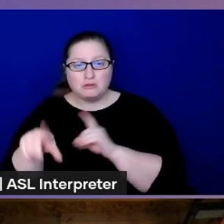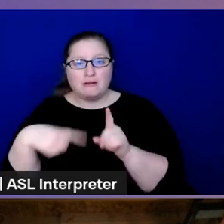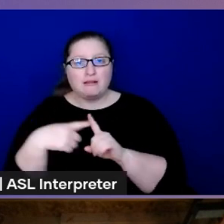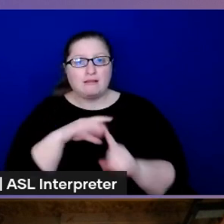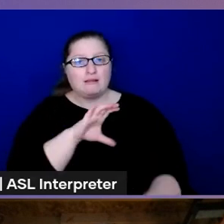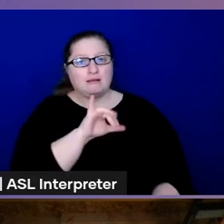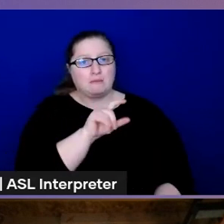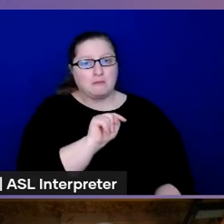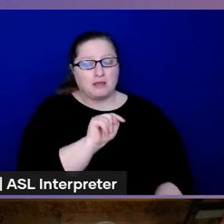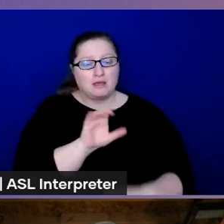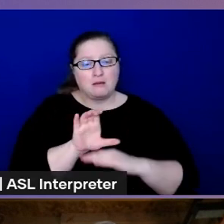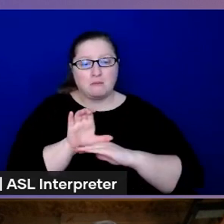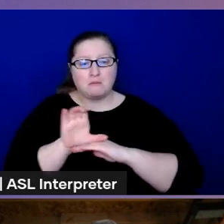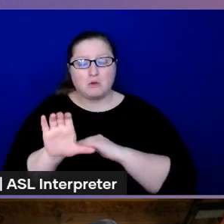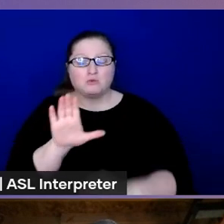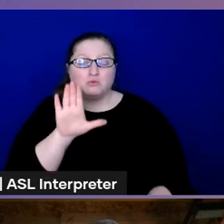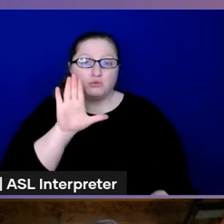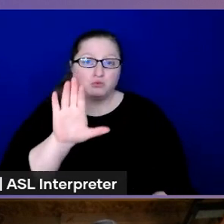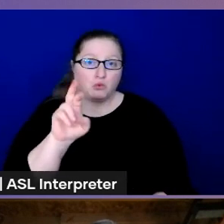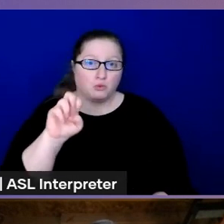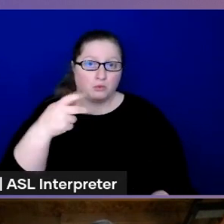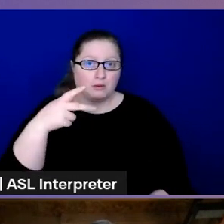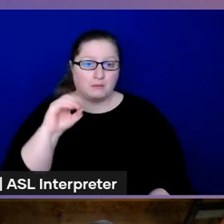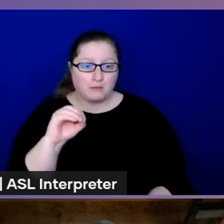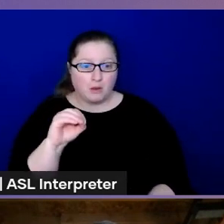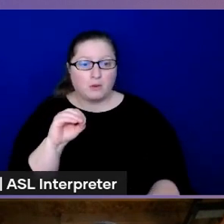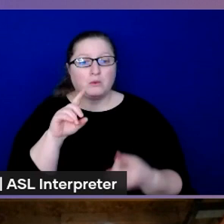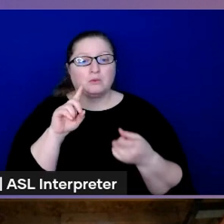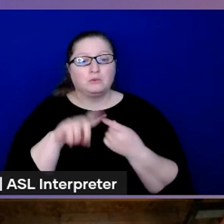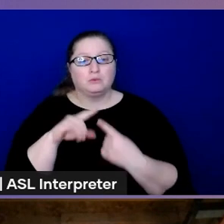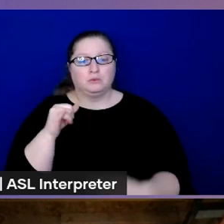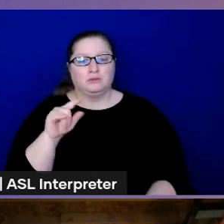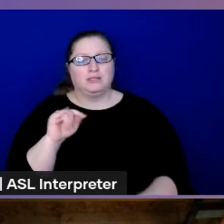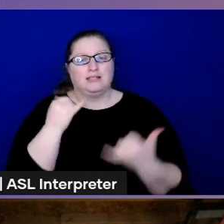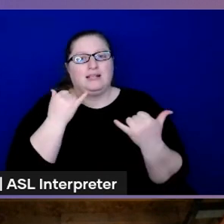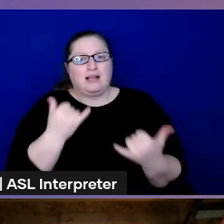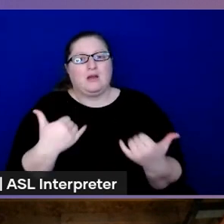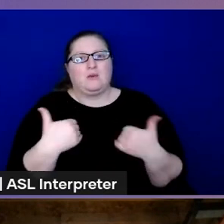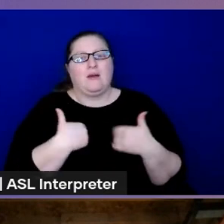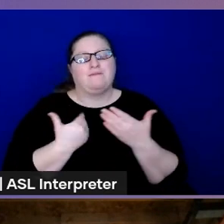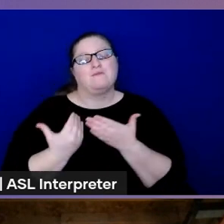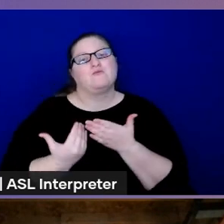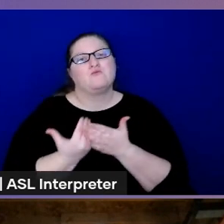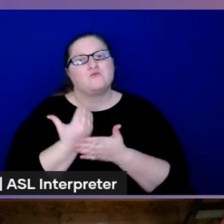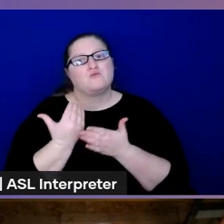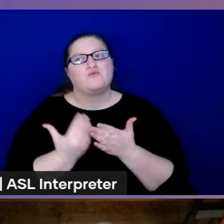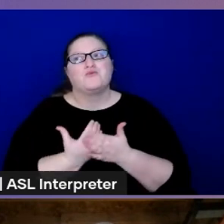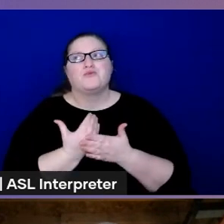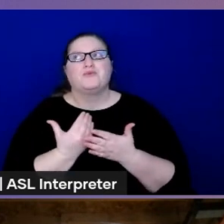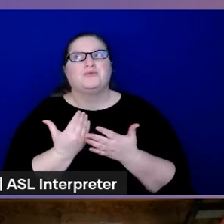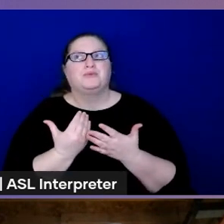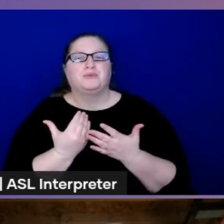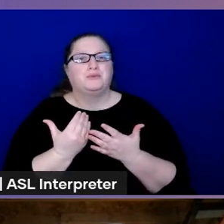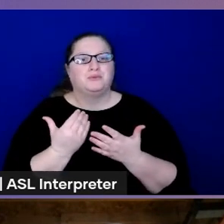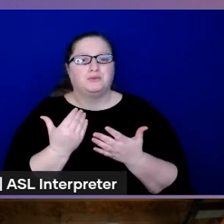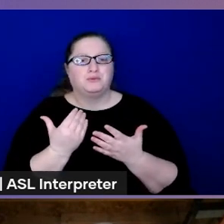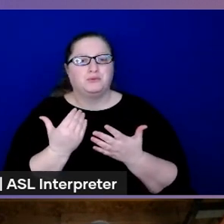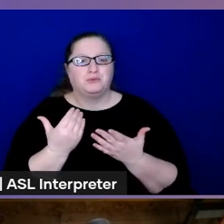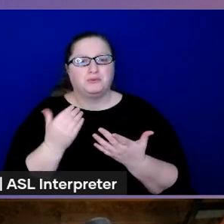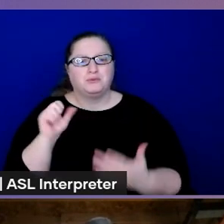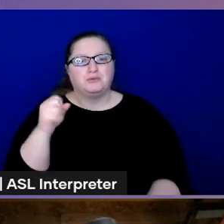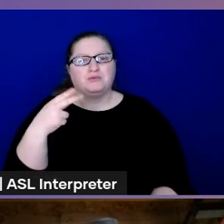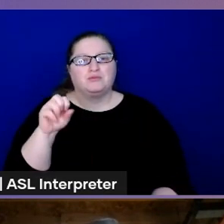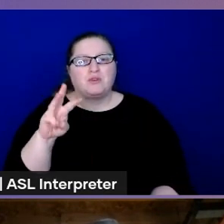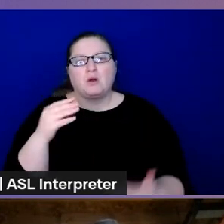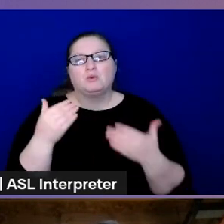push your repo up to Git so that you now have the new SHA or the new reference for